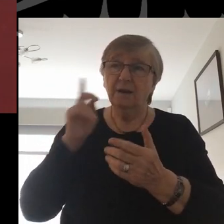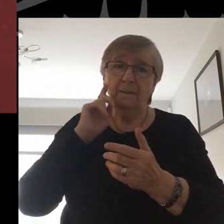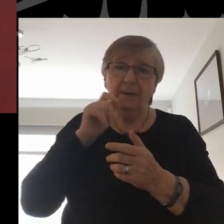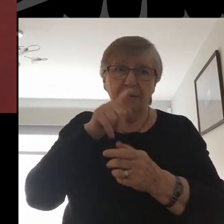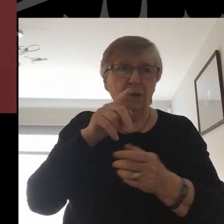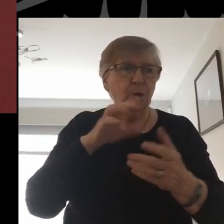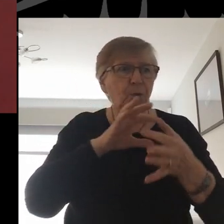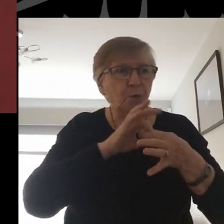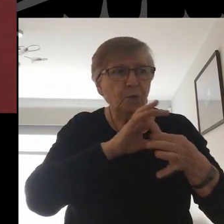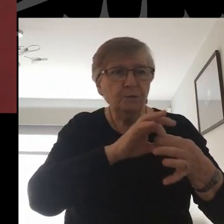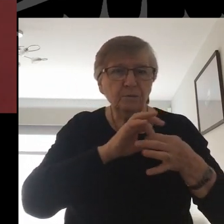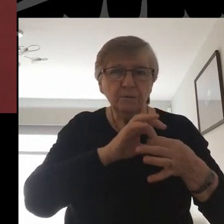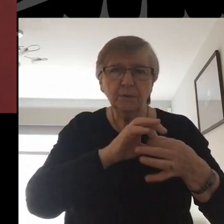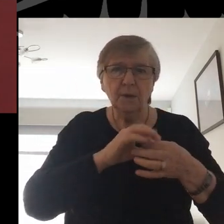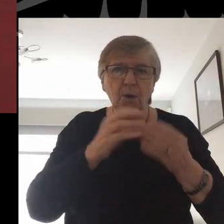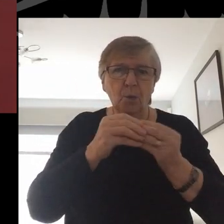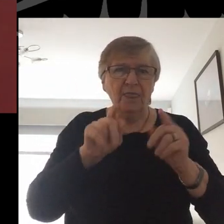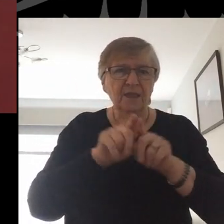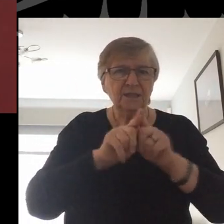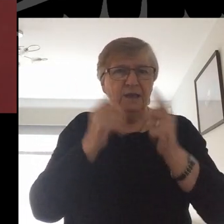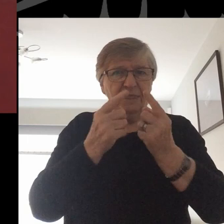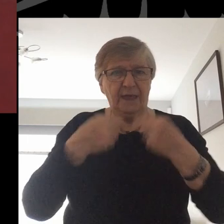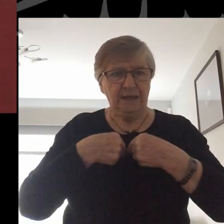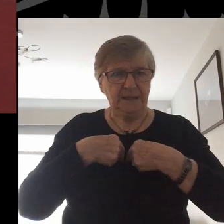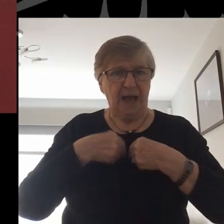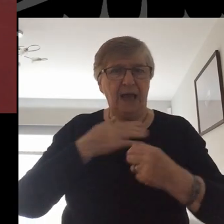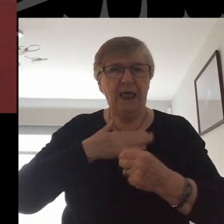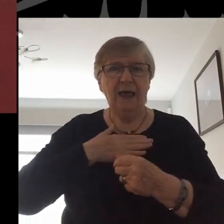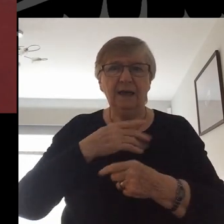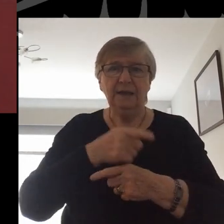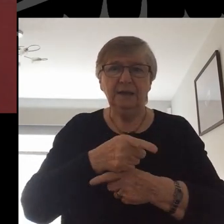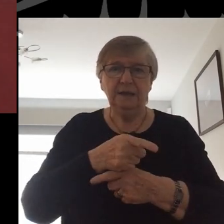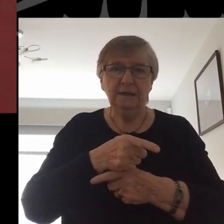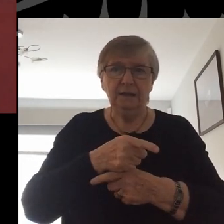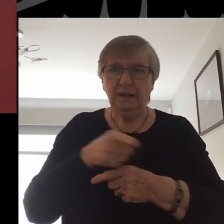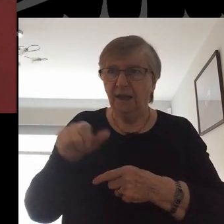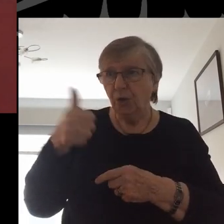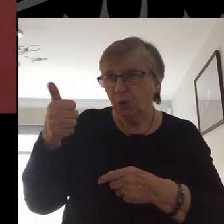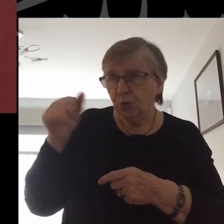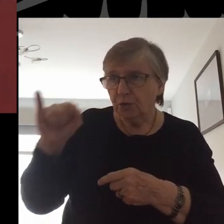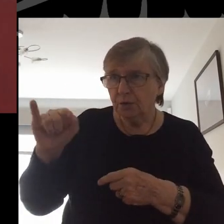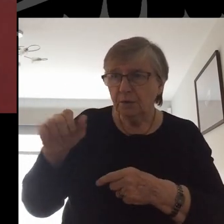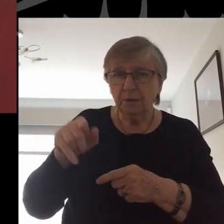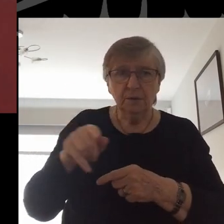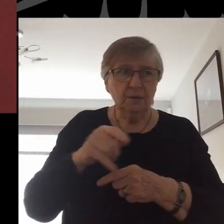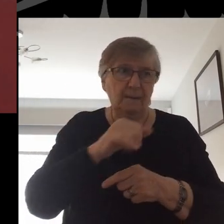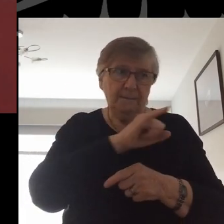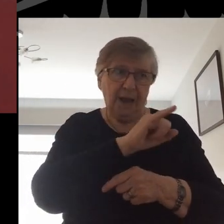and there are plenty of causes out there. These are the good guys, and the others are the bad guys.